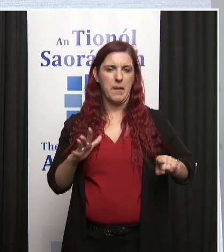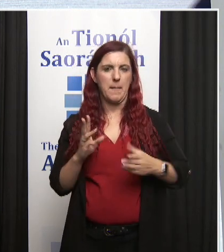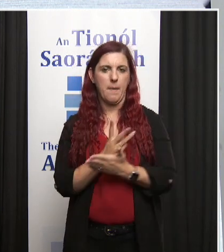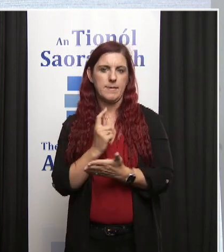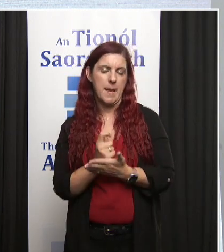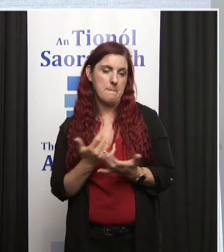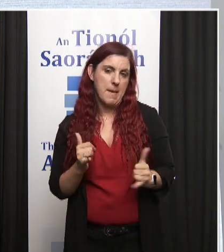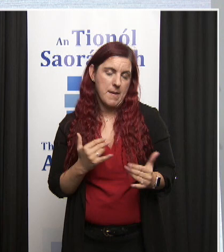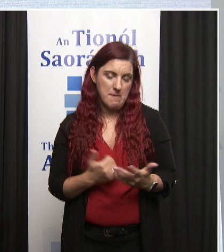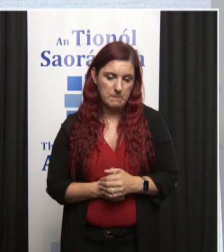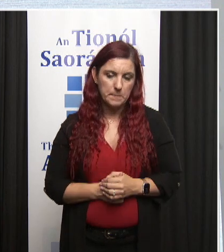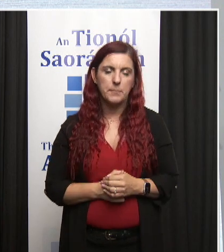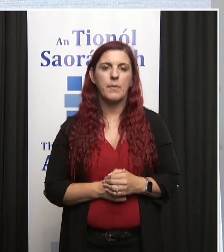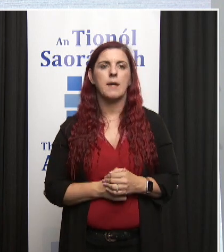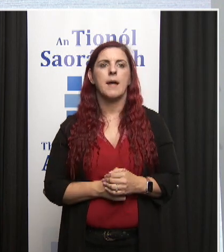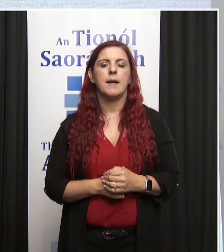be part-time.